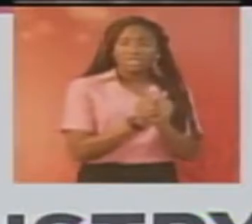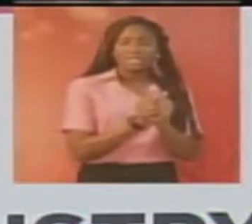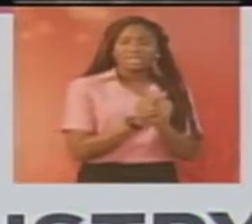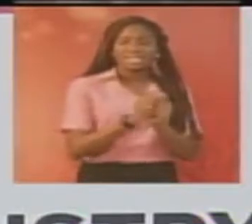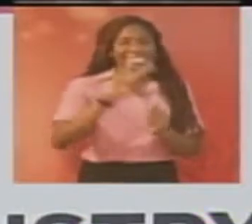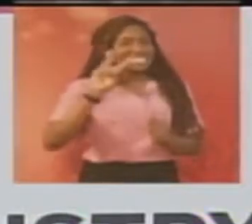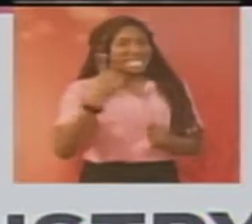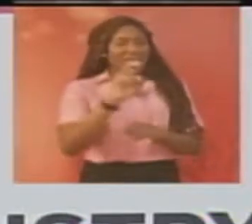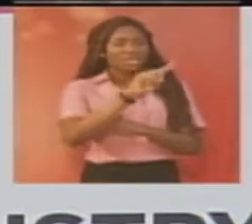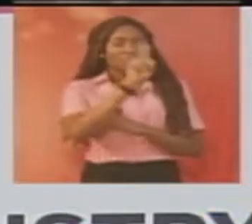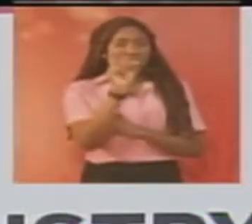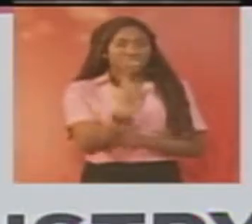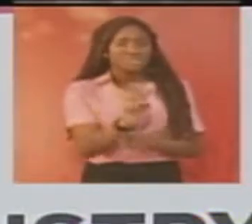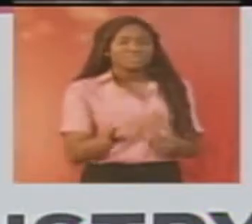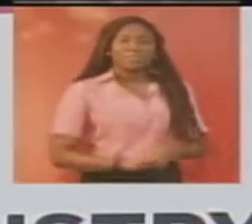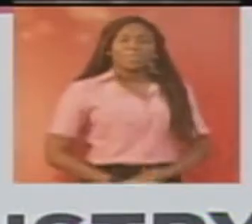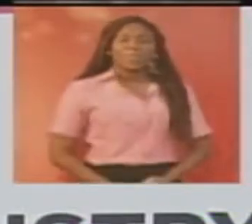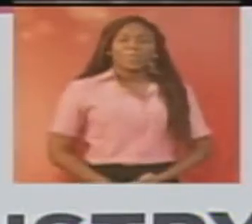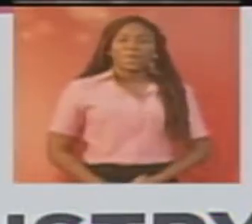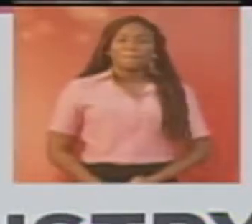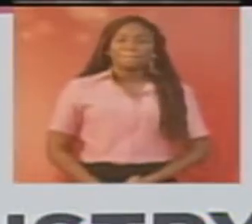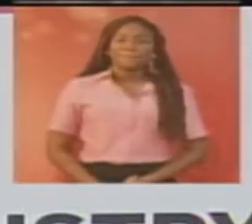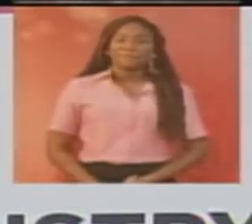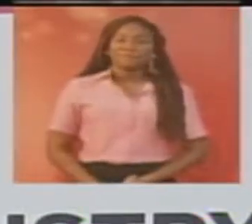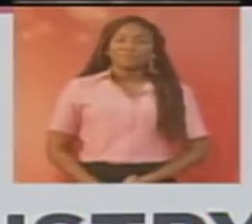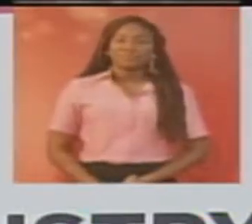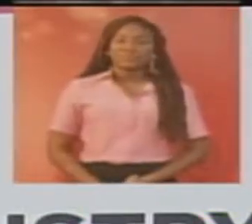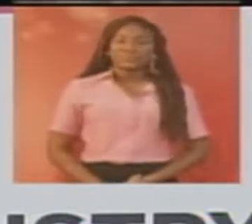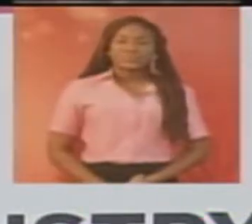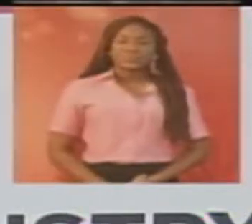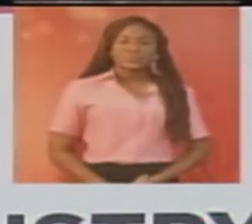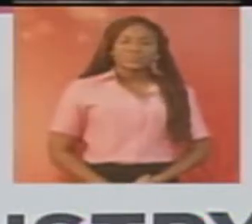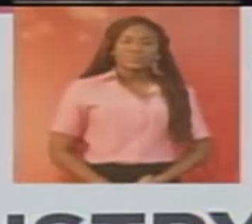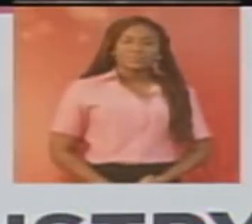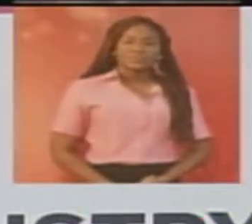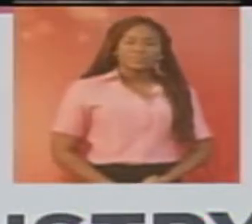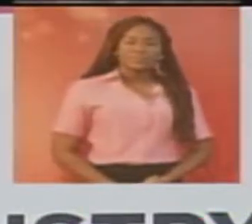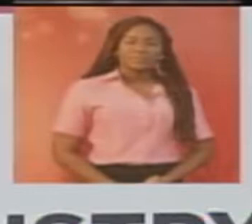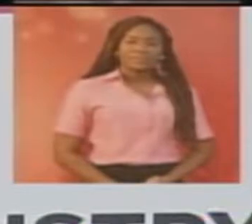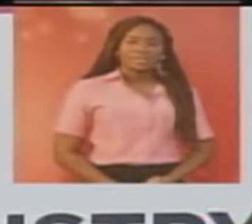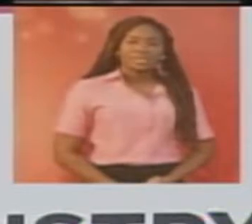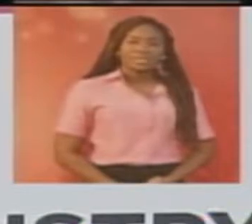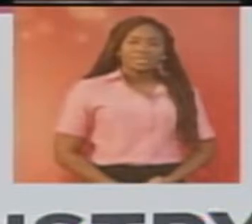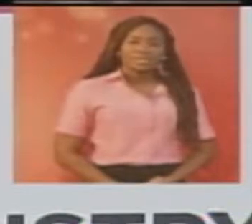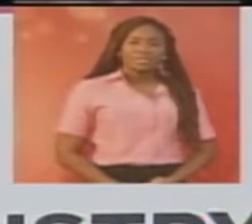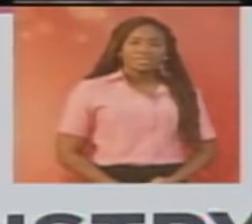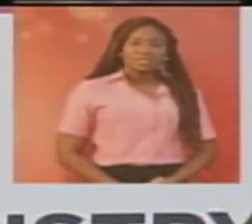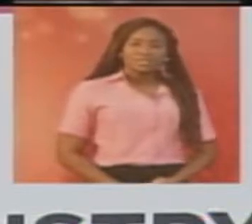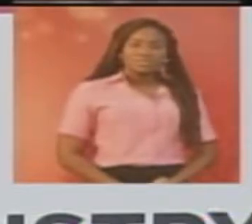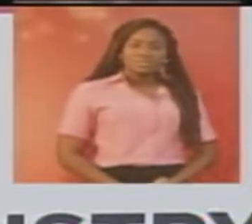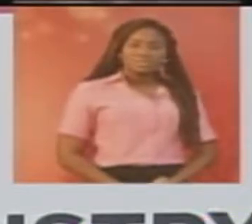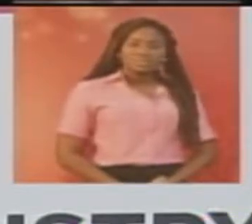second question, the task force and the outcomes of that